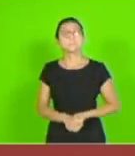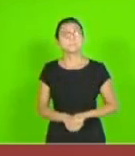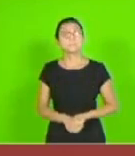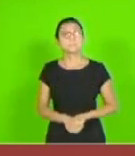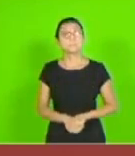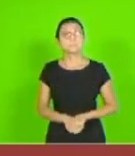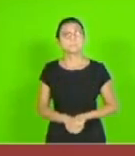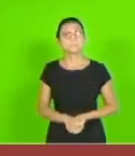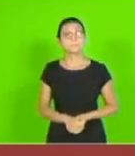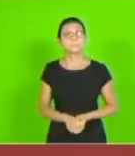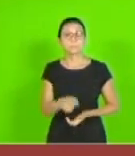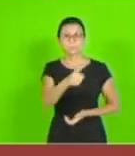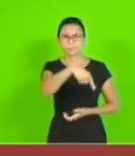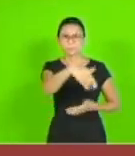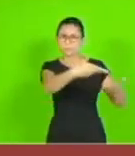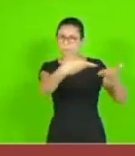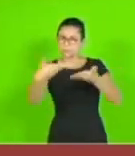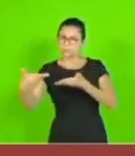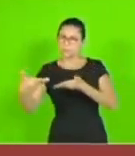But